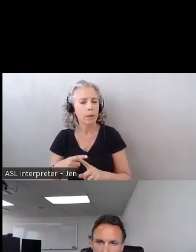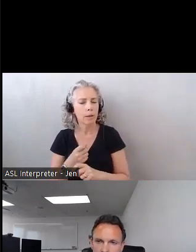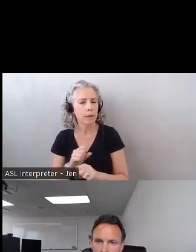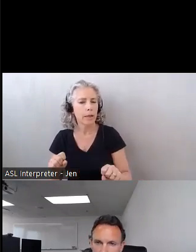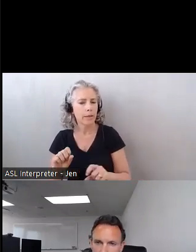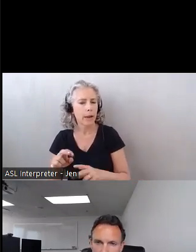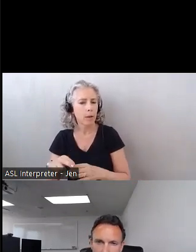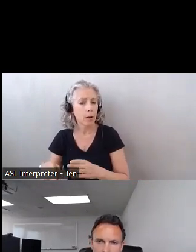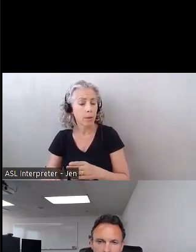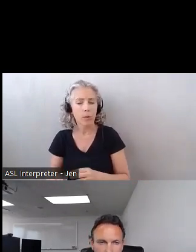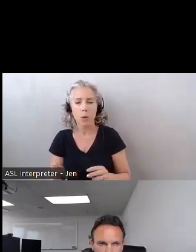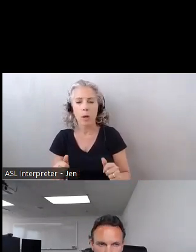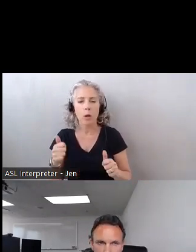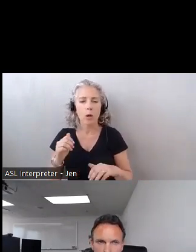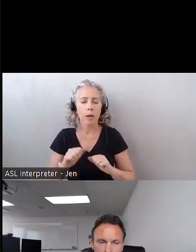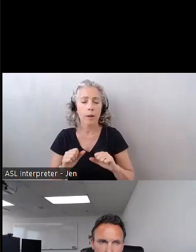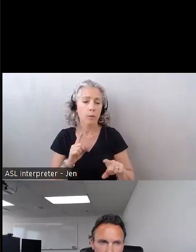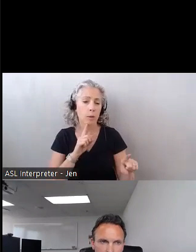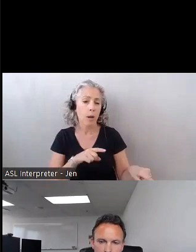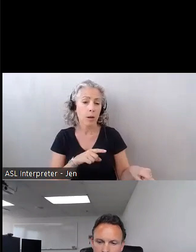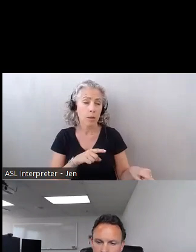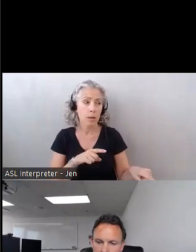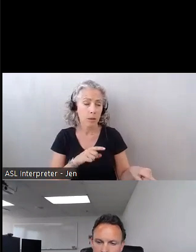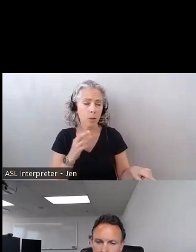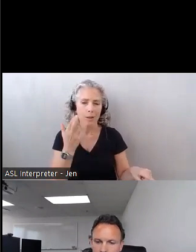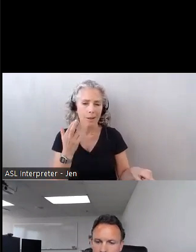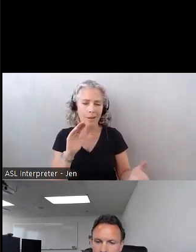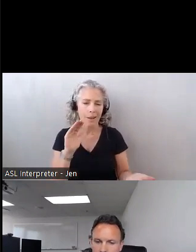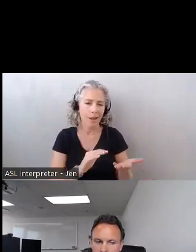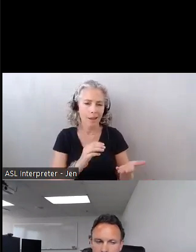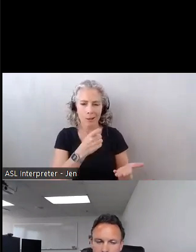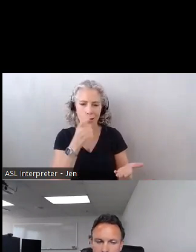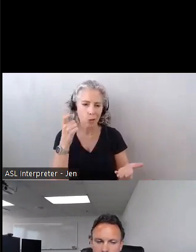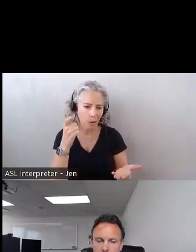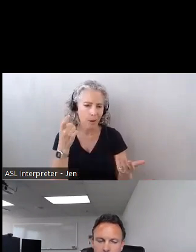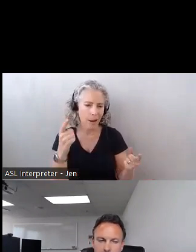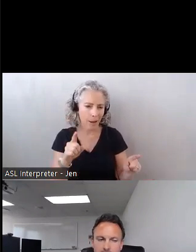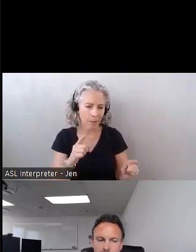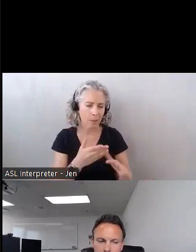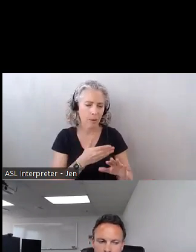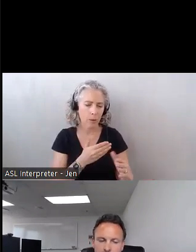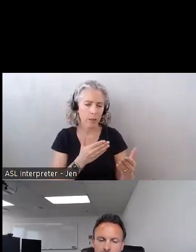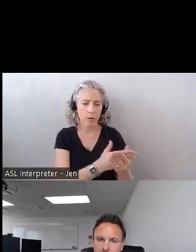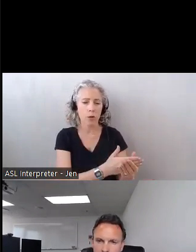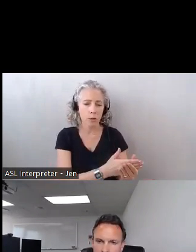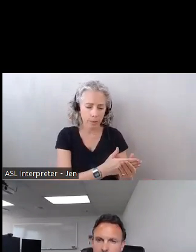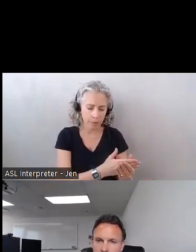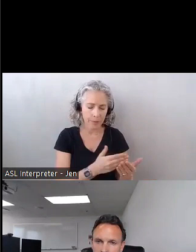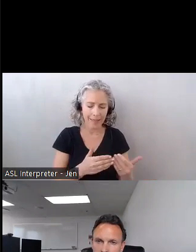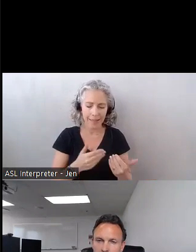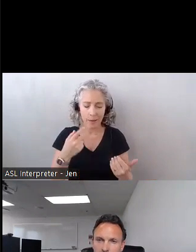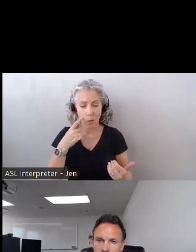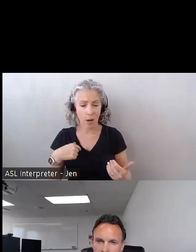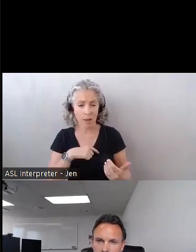community. And so the quicker we can respond, we're finding that the less trauma is going to happen before we do intervene, which makes it easier for us